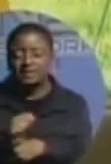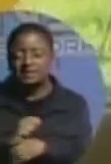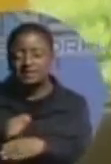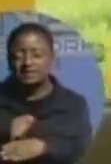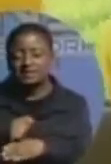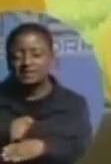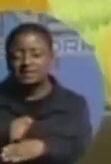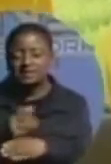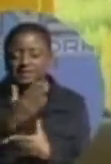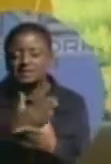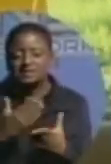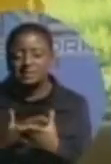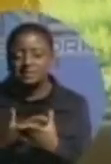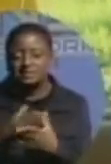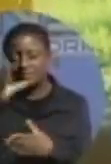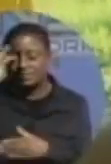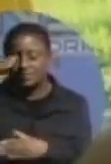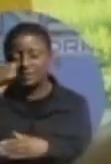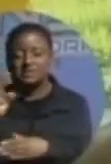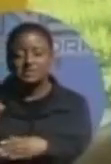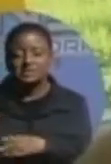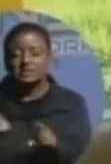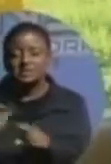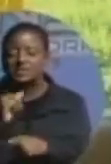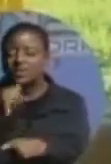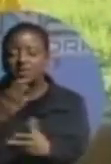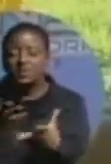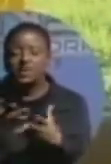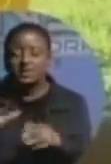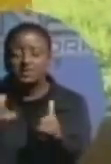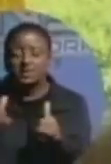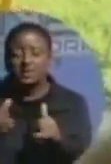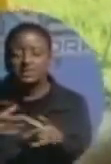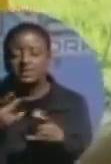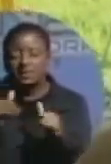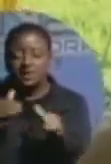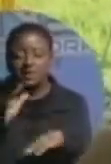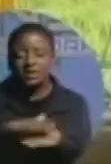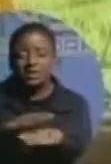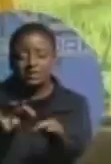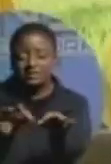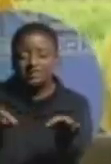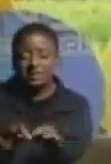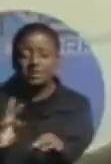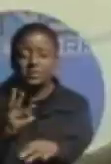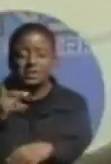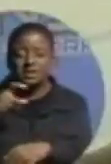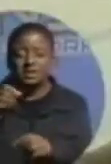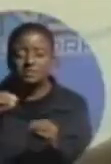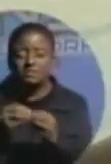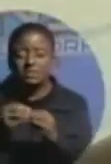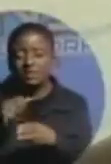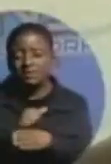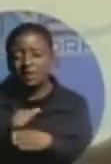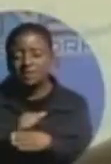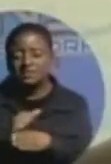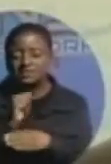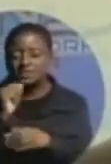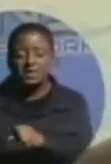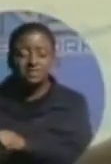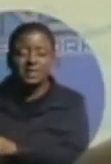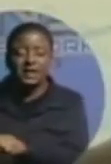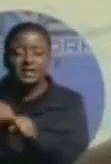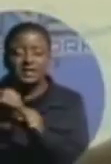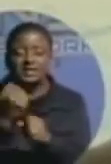Some of the guys, they didn't want it to play, and they was choking on the field. And I think we need more practice. It wasn't batting too good, and